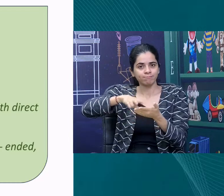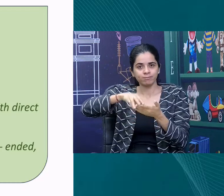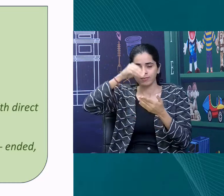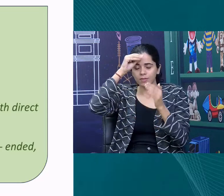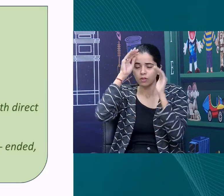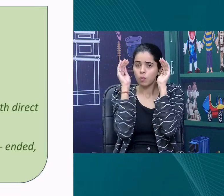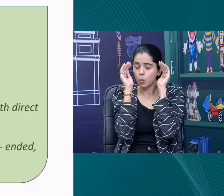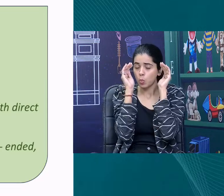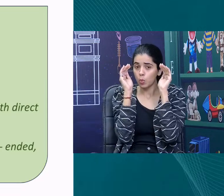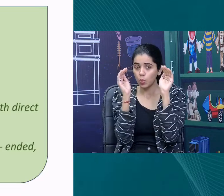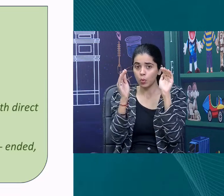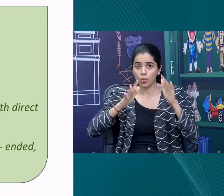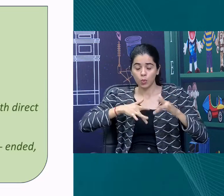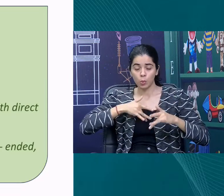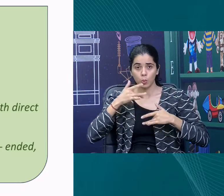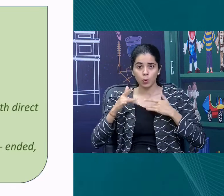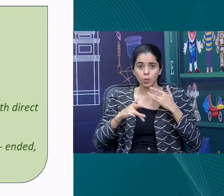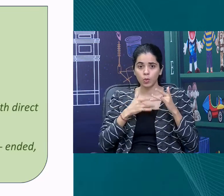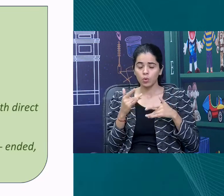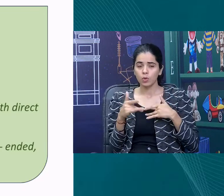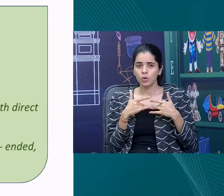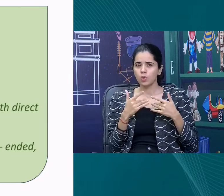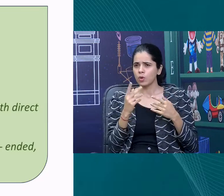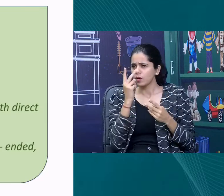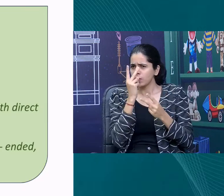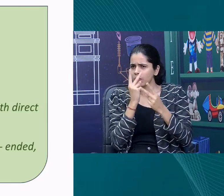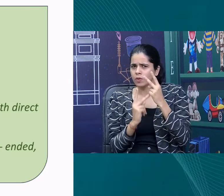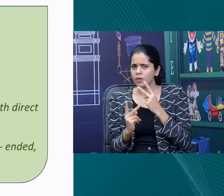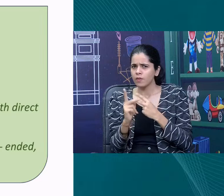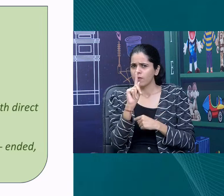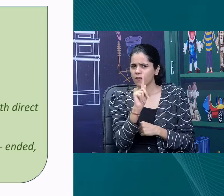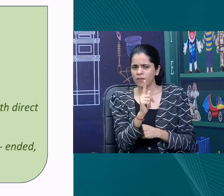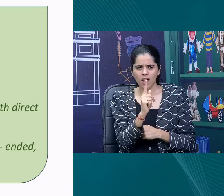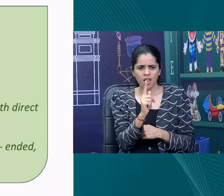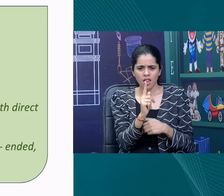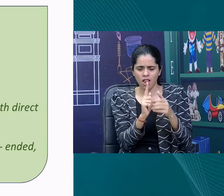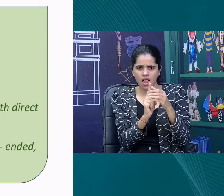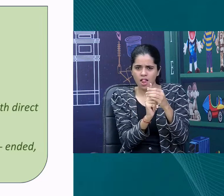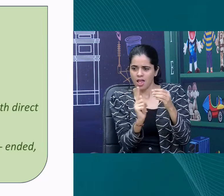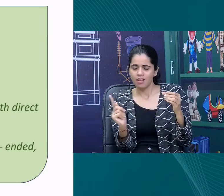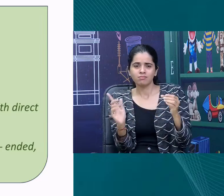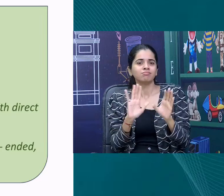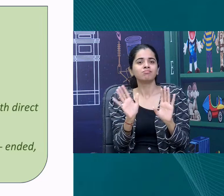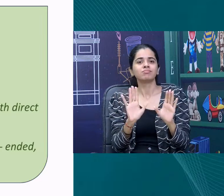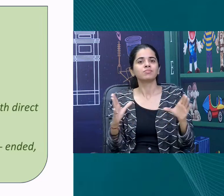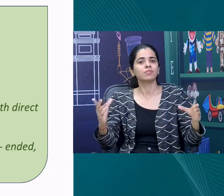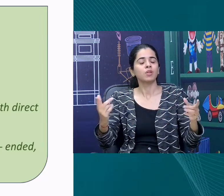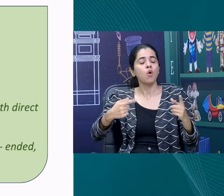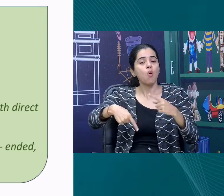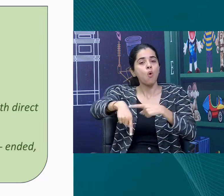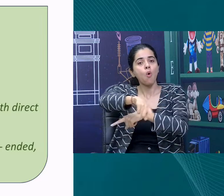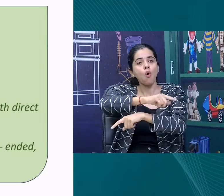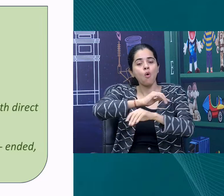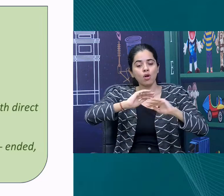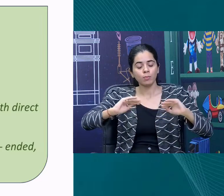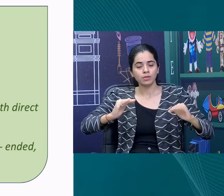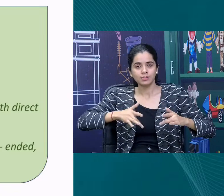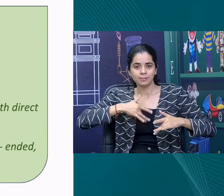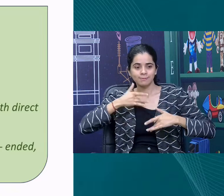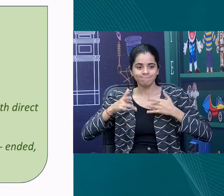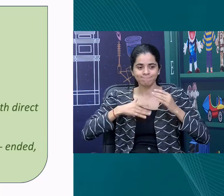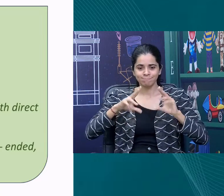so focused, so engaged. I didn't see one child who was distracted. There was no child who was moving